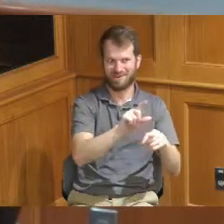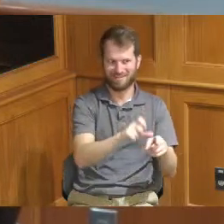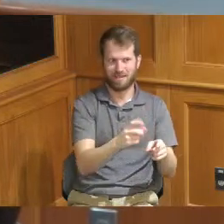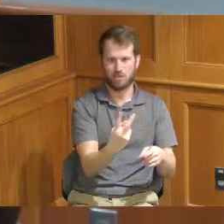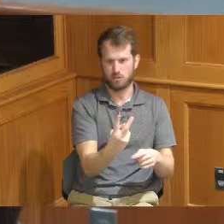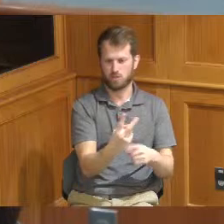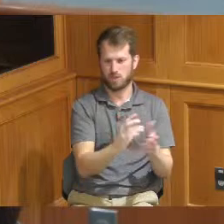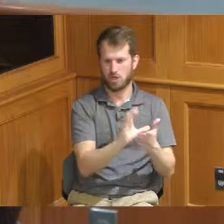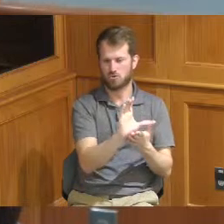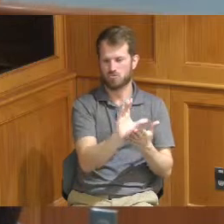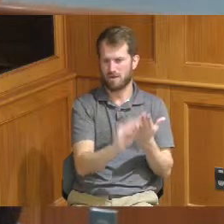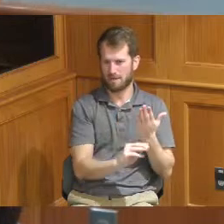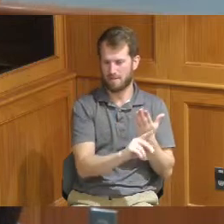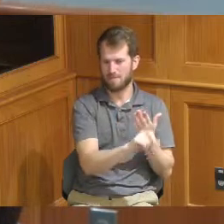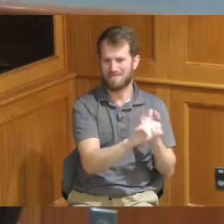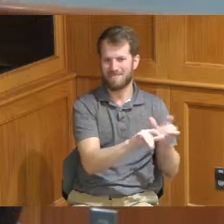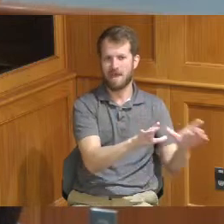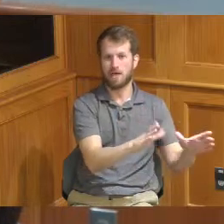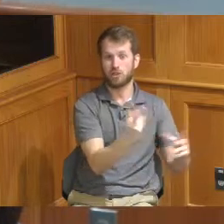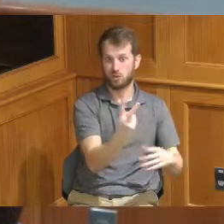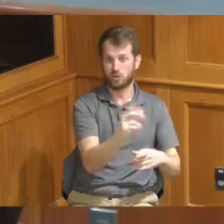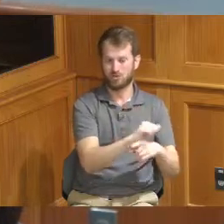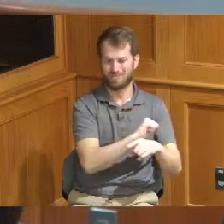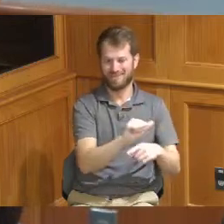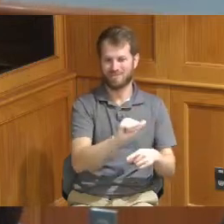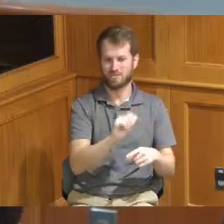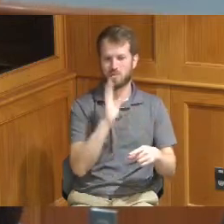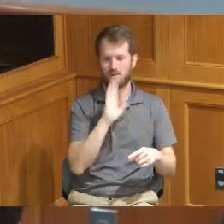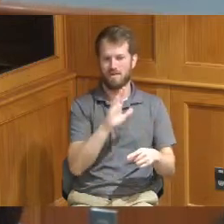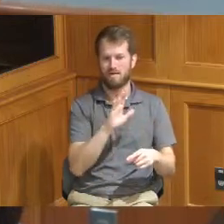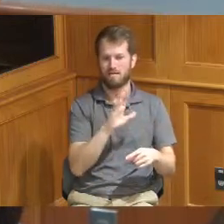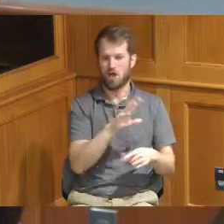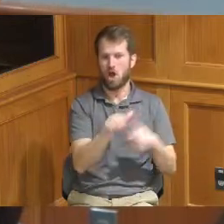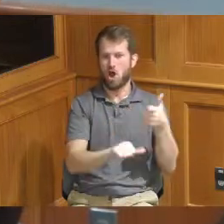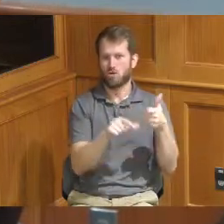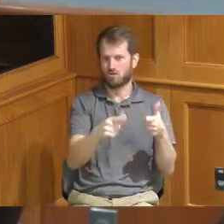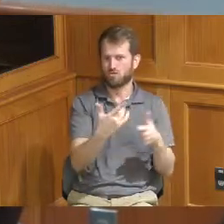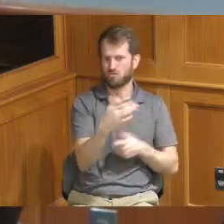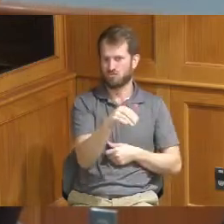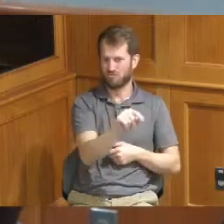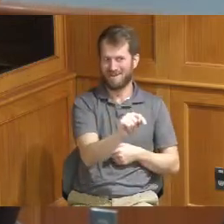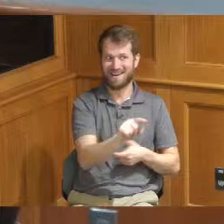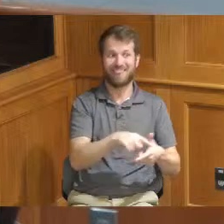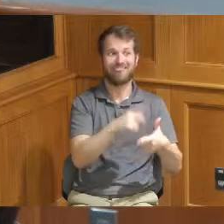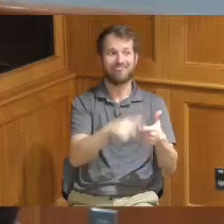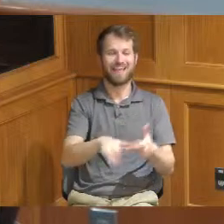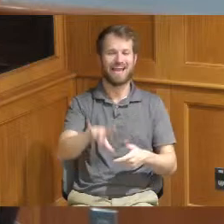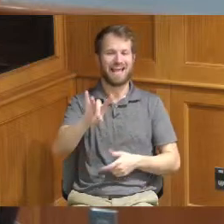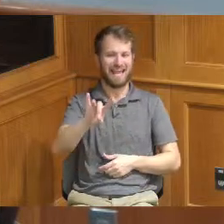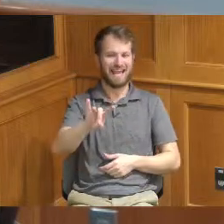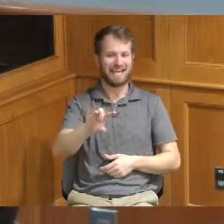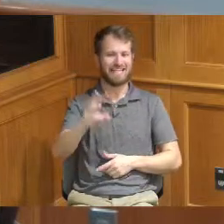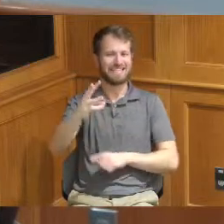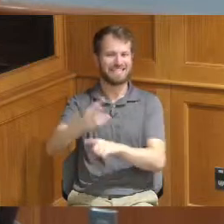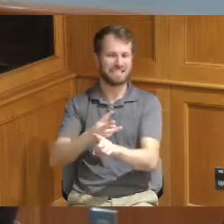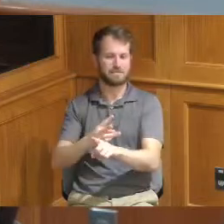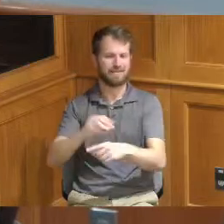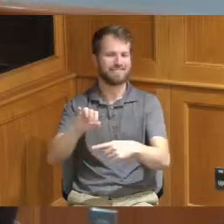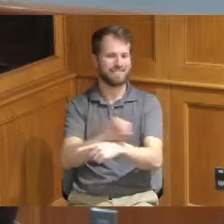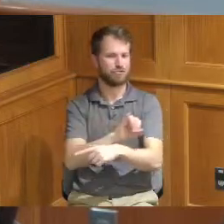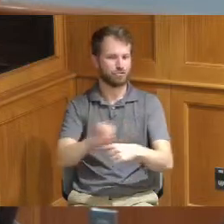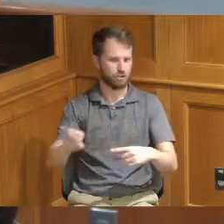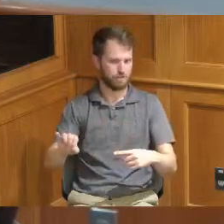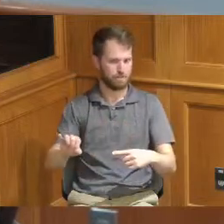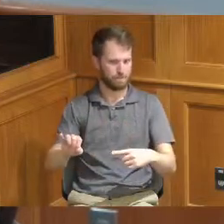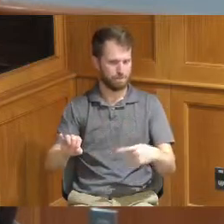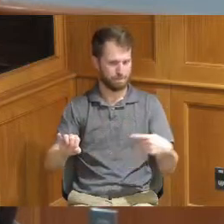training sessions will occur under this grant. And then we will be able to provide 8 6-month internships that start